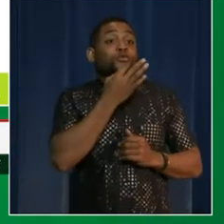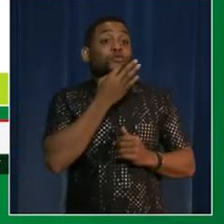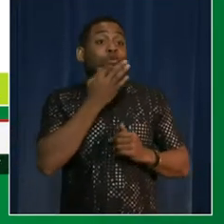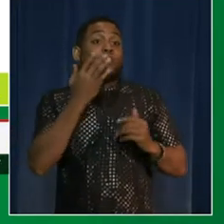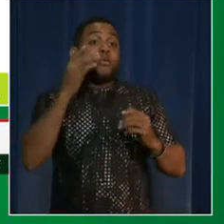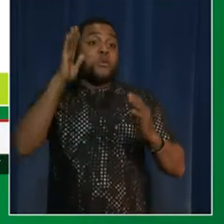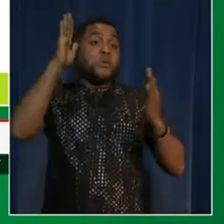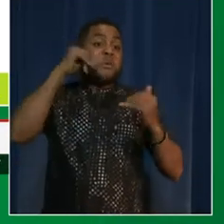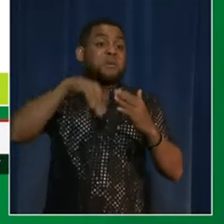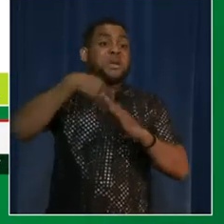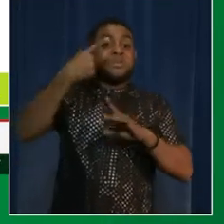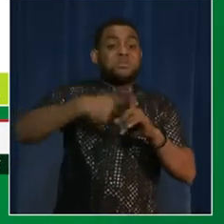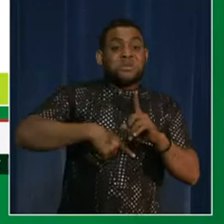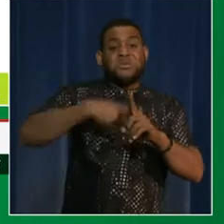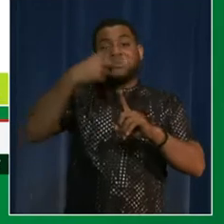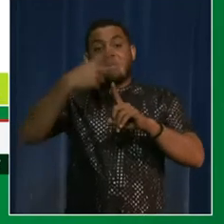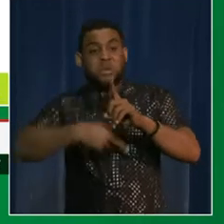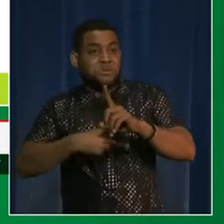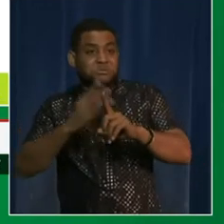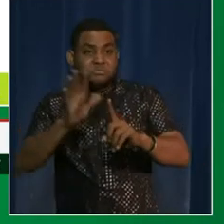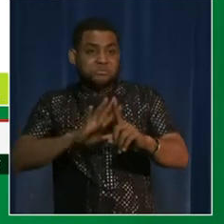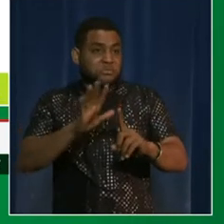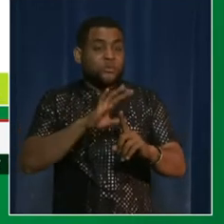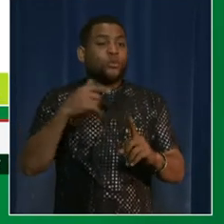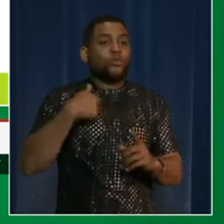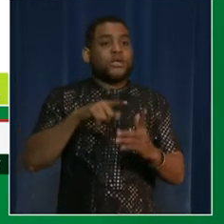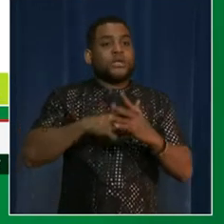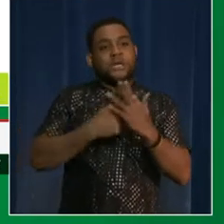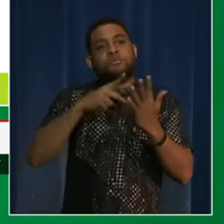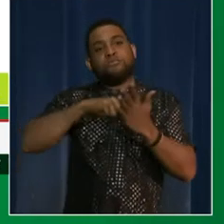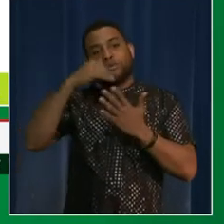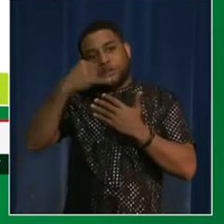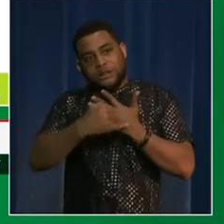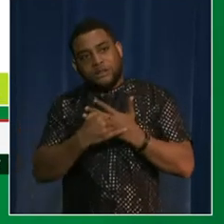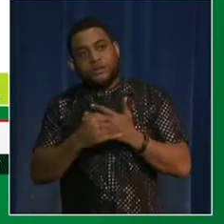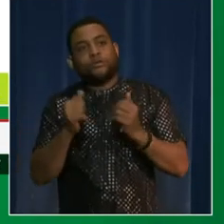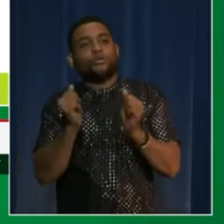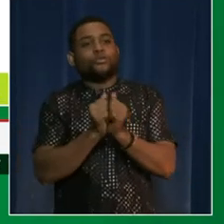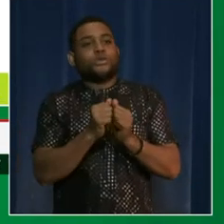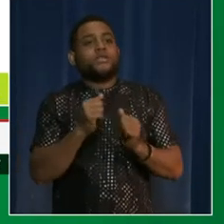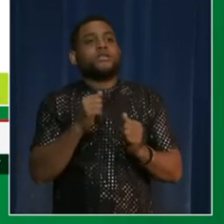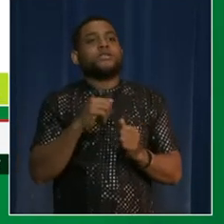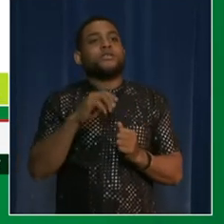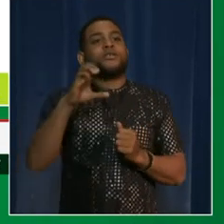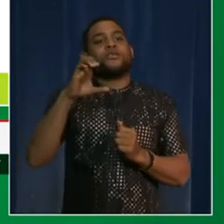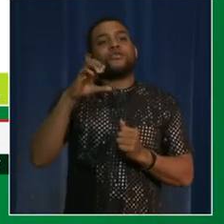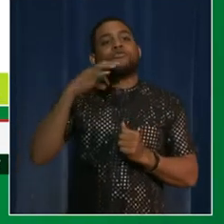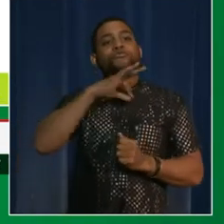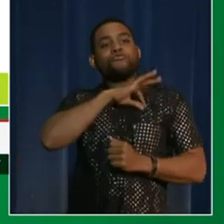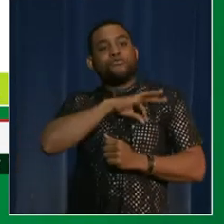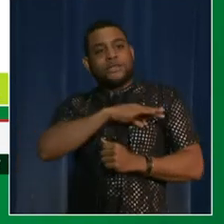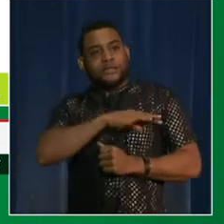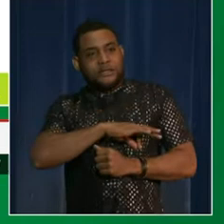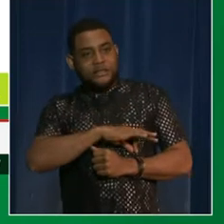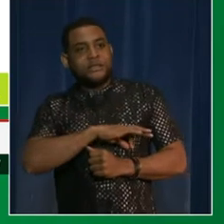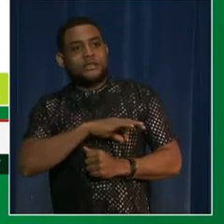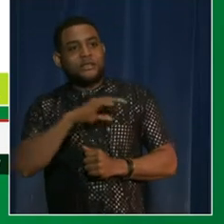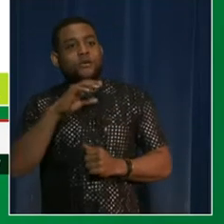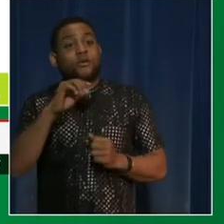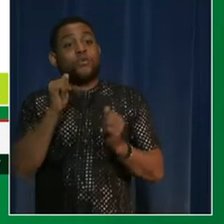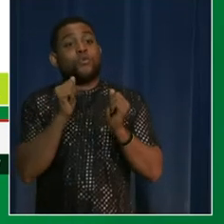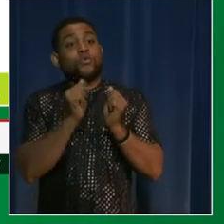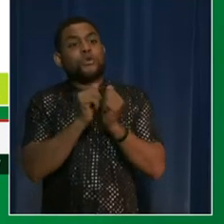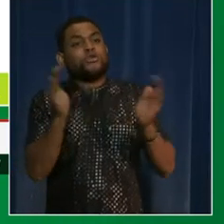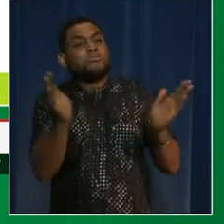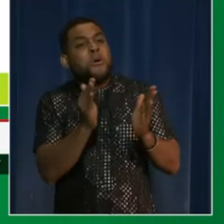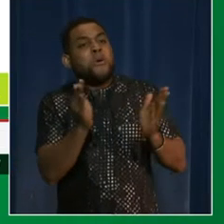least the next 2 months, we will be launching a program with a credit union to support all DC residents when they want to make investments in their homes,